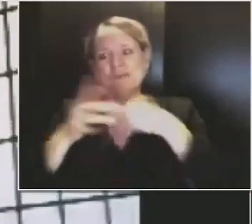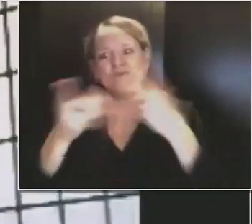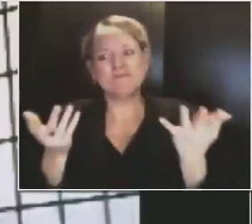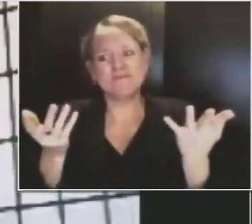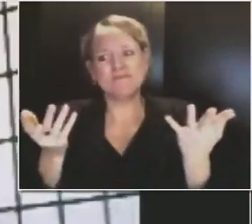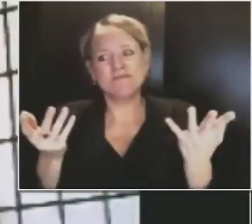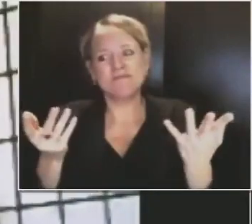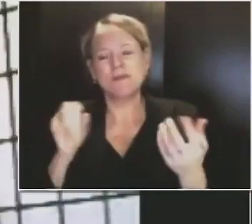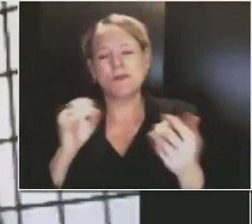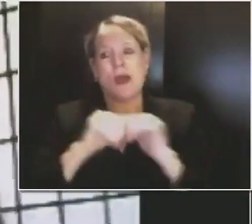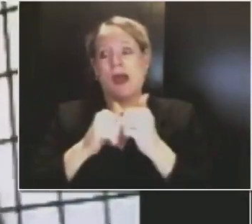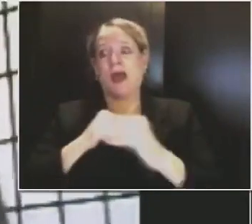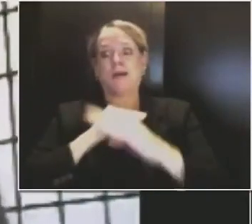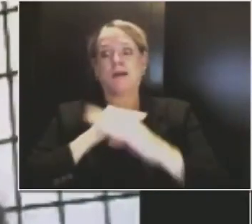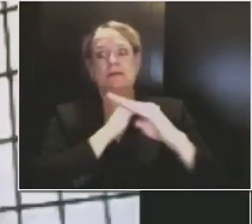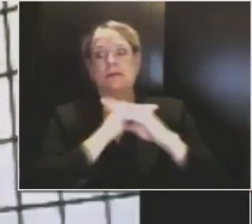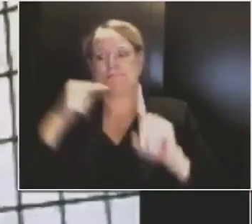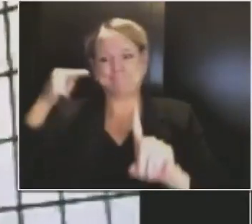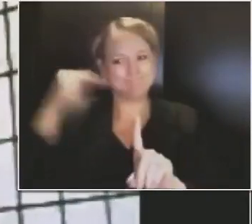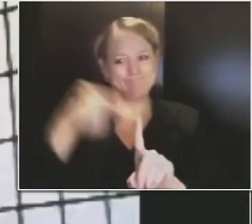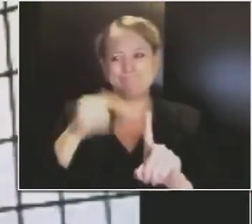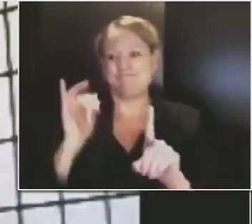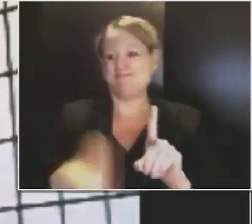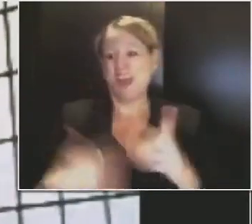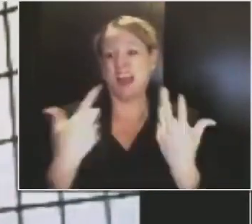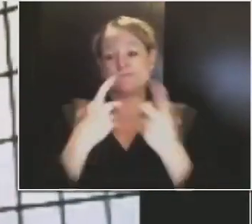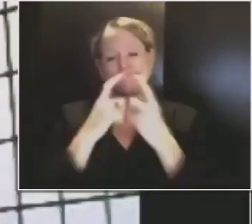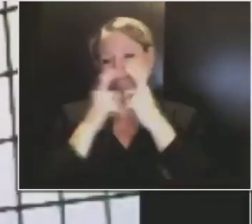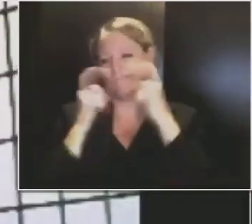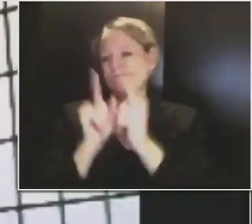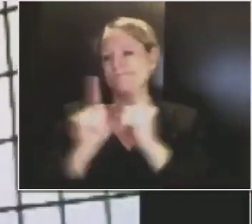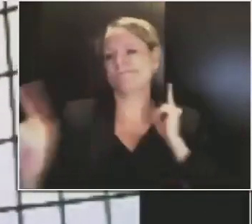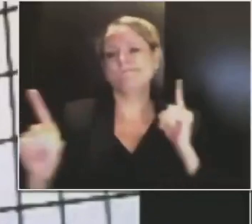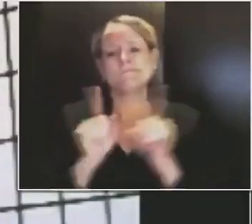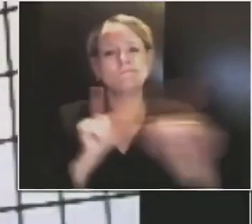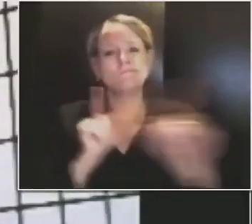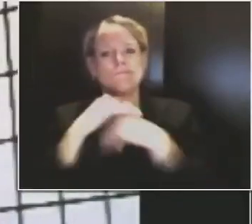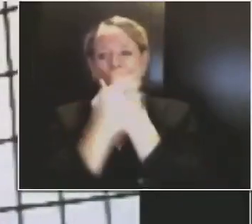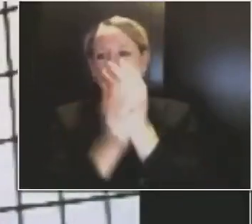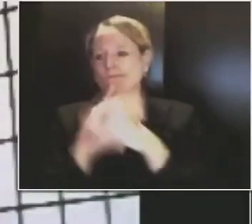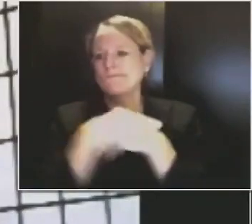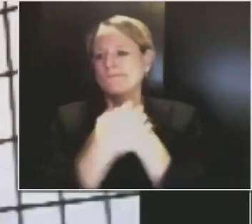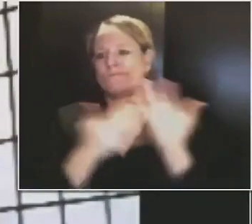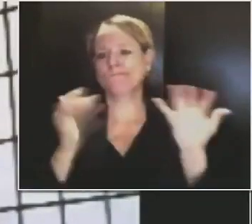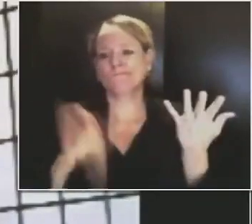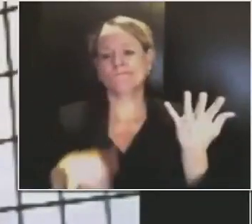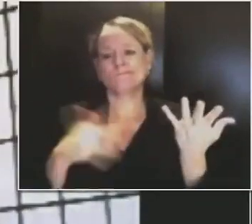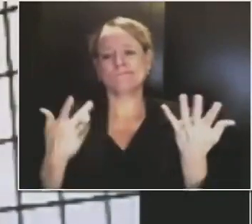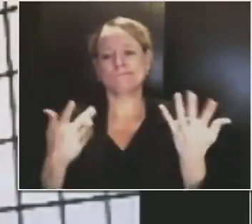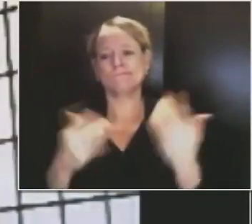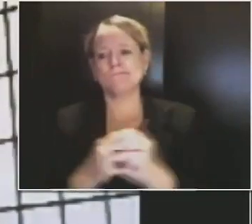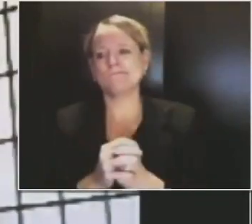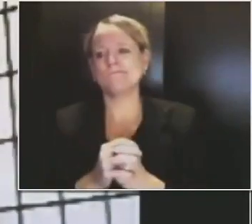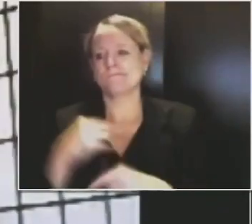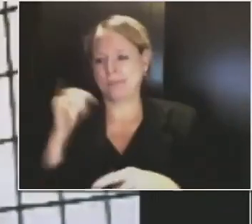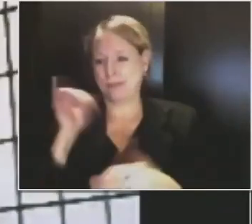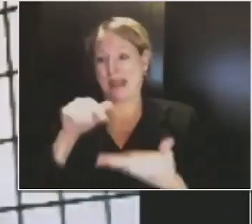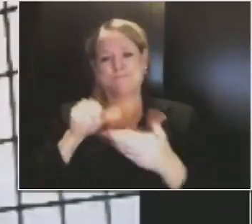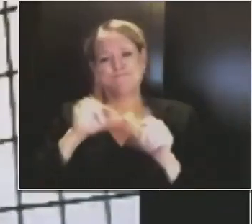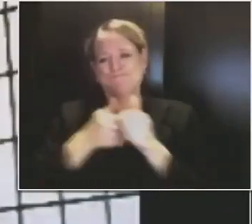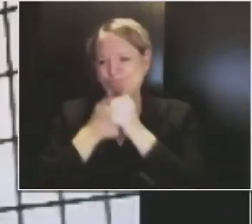spread. I think one thing that is really important to note is that this is still a relatively new disease that we do